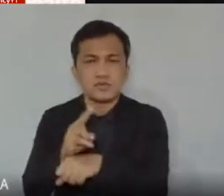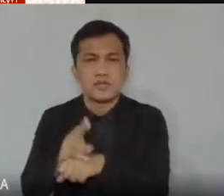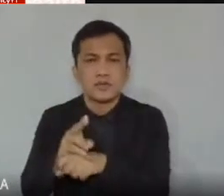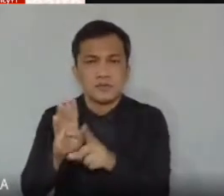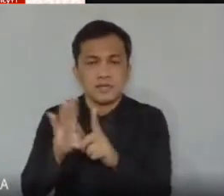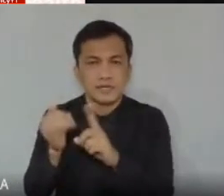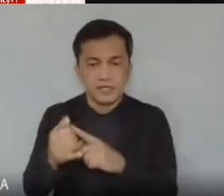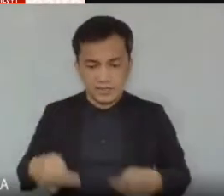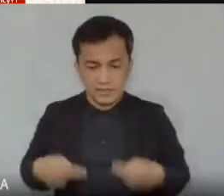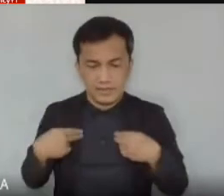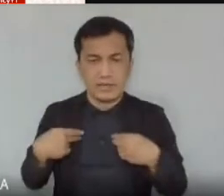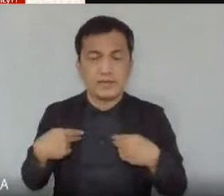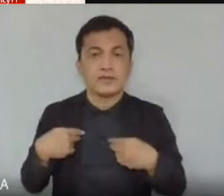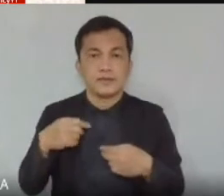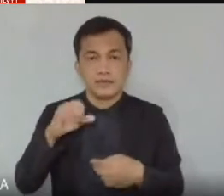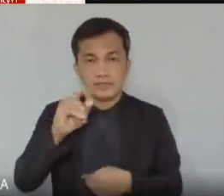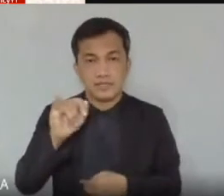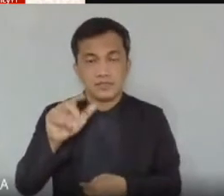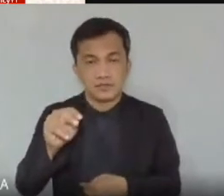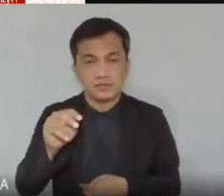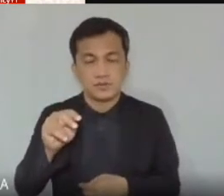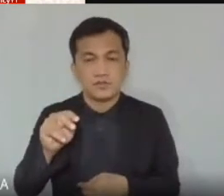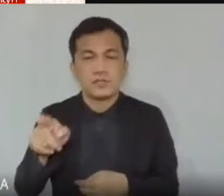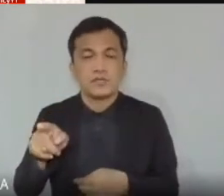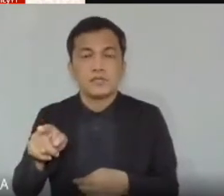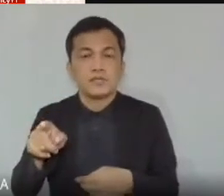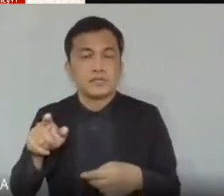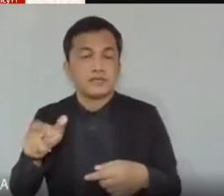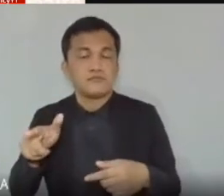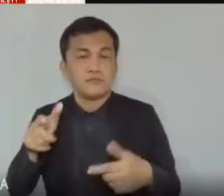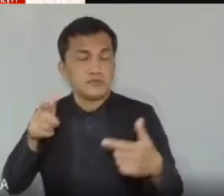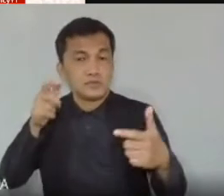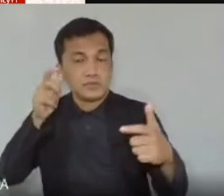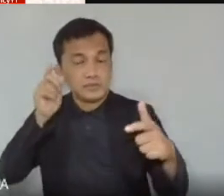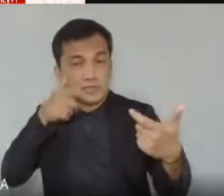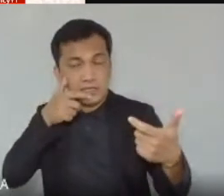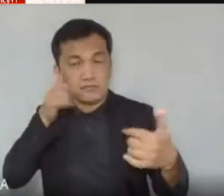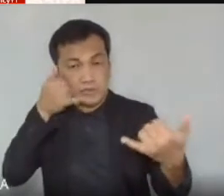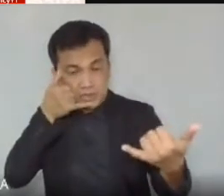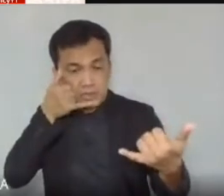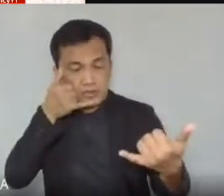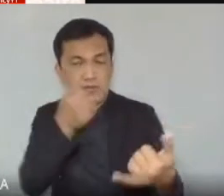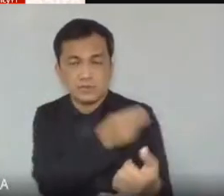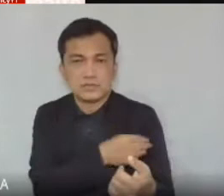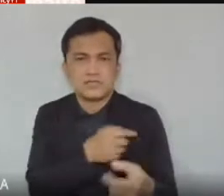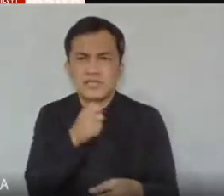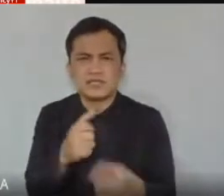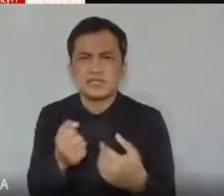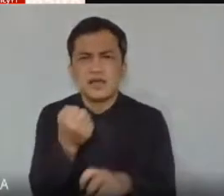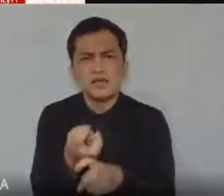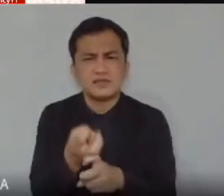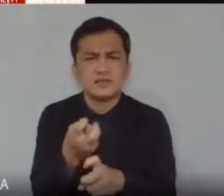kaya na po itong gamitin ng ating mga nakatao sa barangay health stations, be it a midwife or a barangay health worker. So pwede naman po